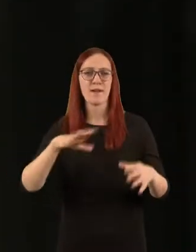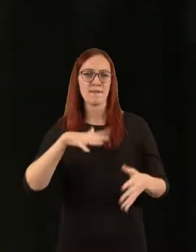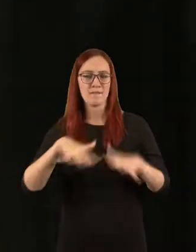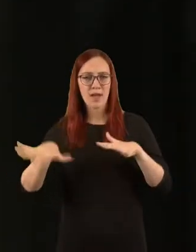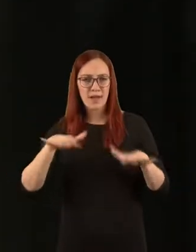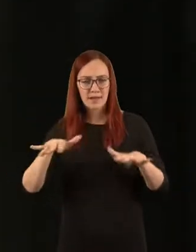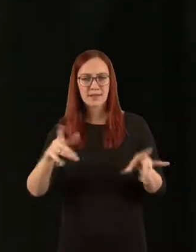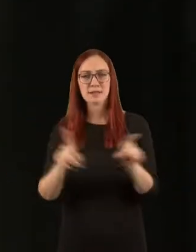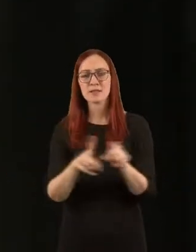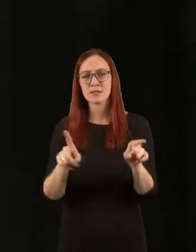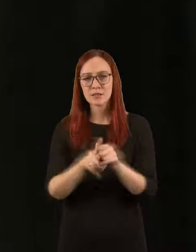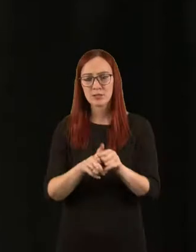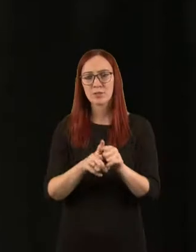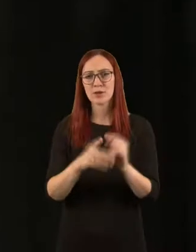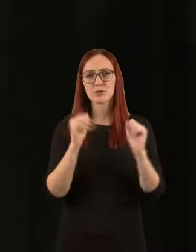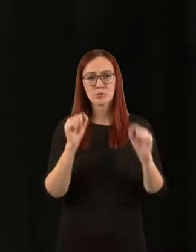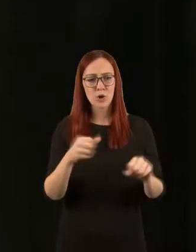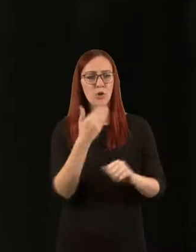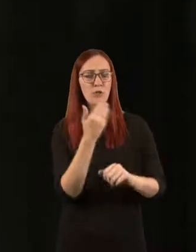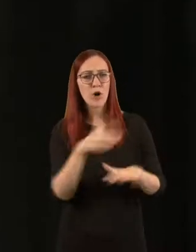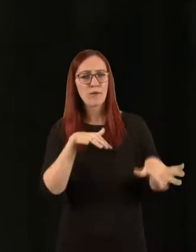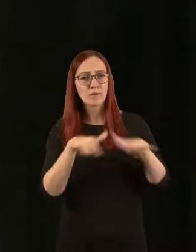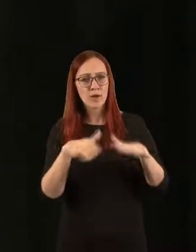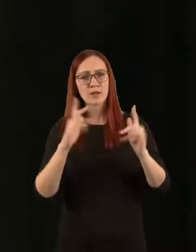And that necessitates